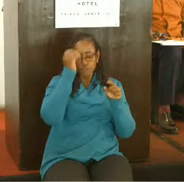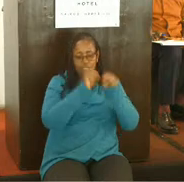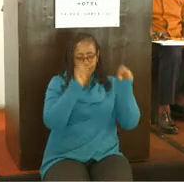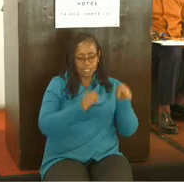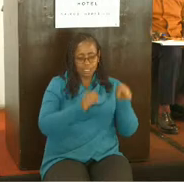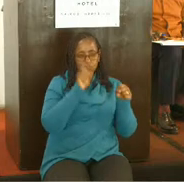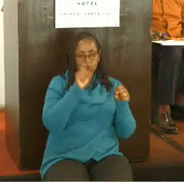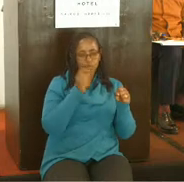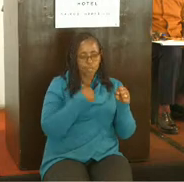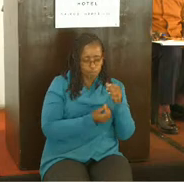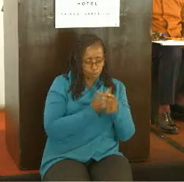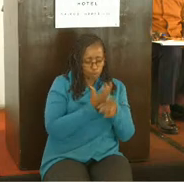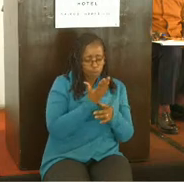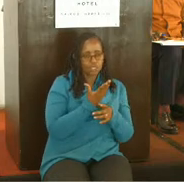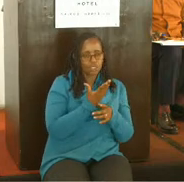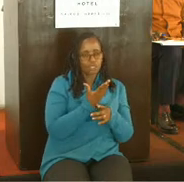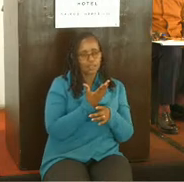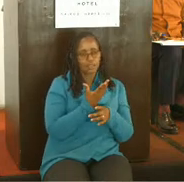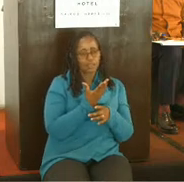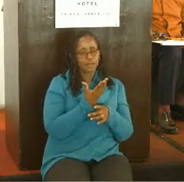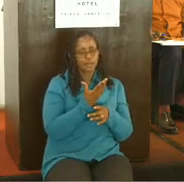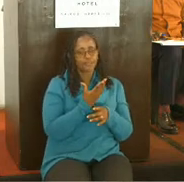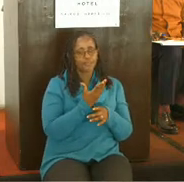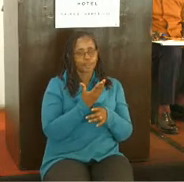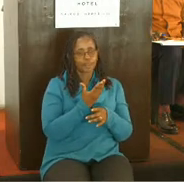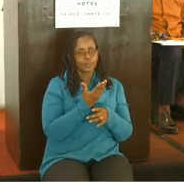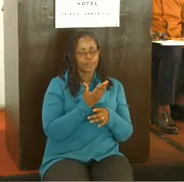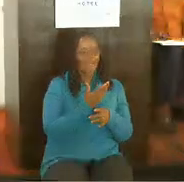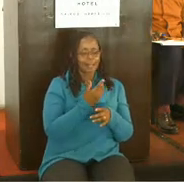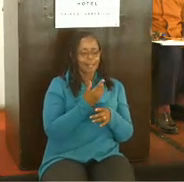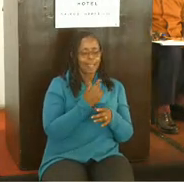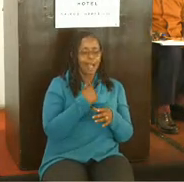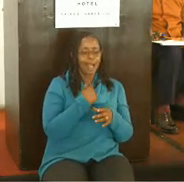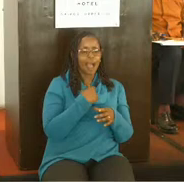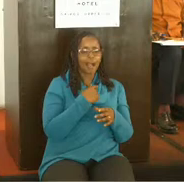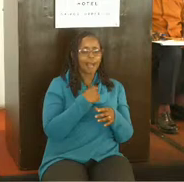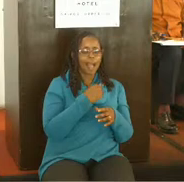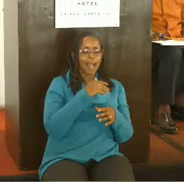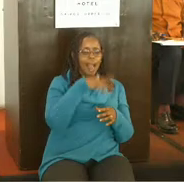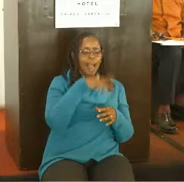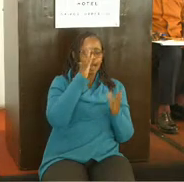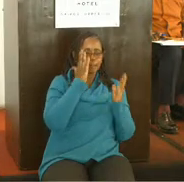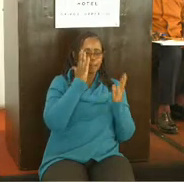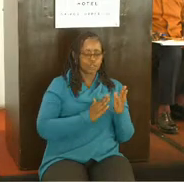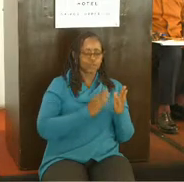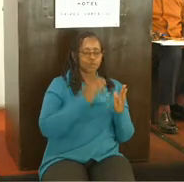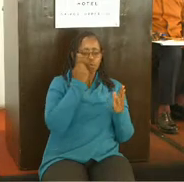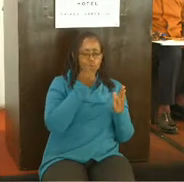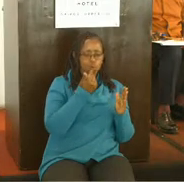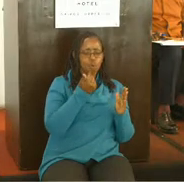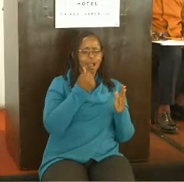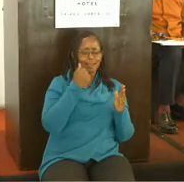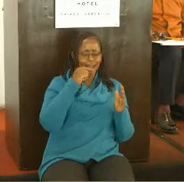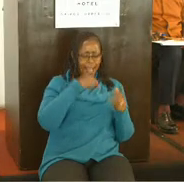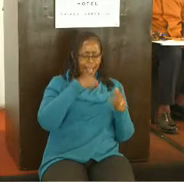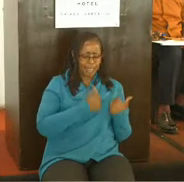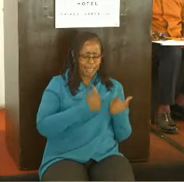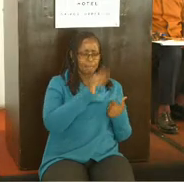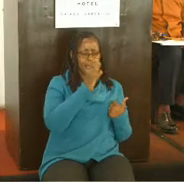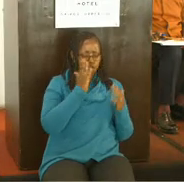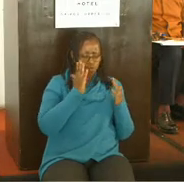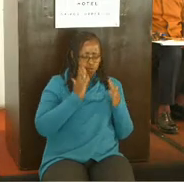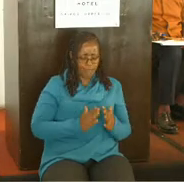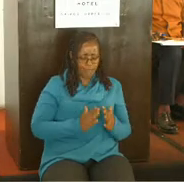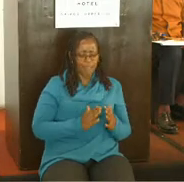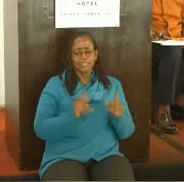to produce a a holistic adult who has utu and is well you know talking